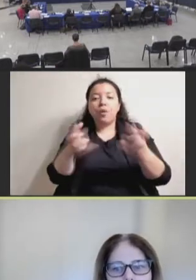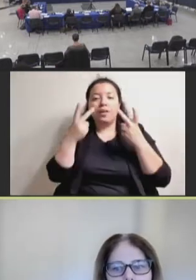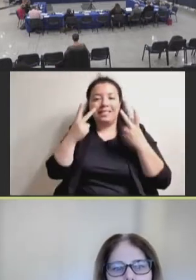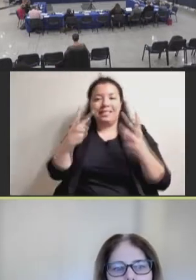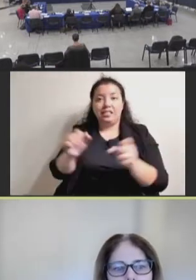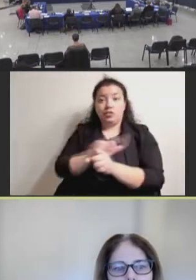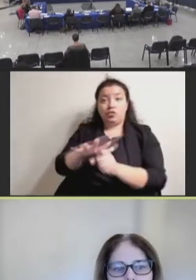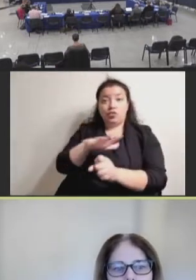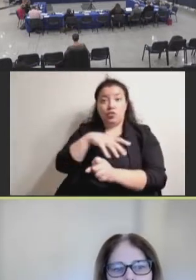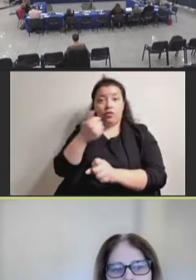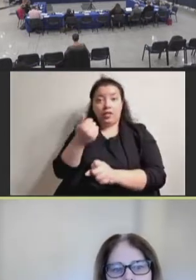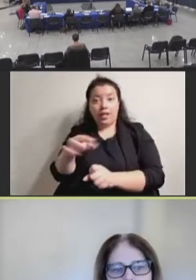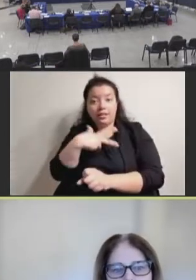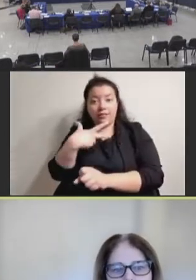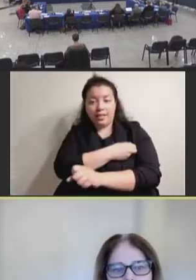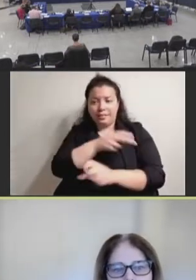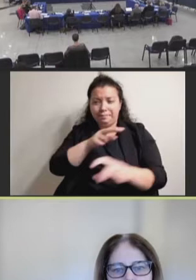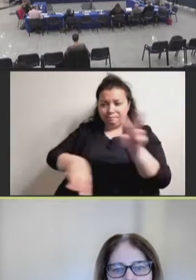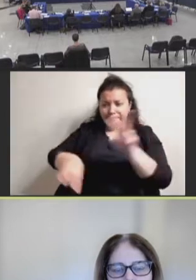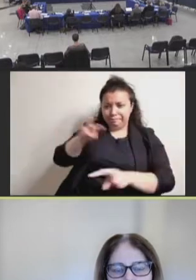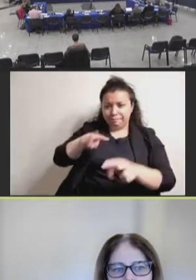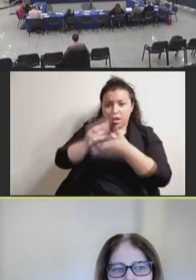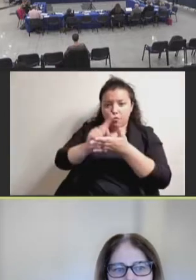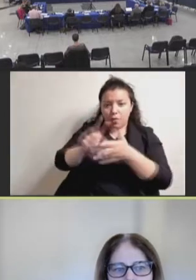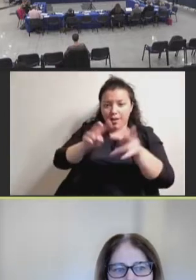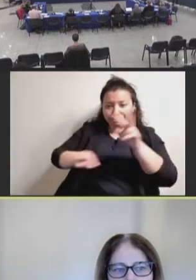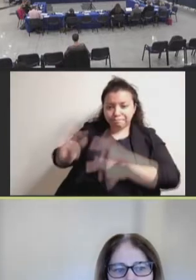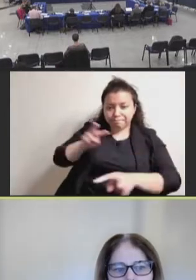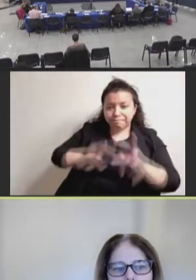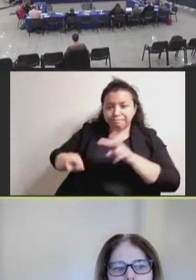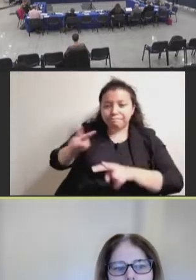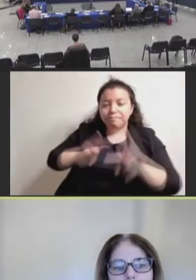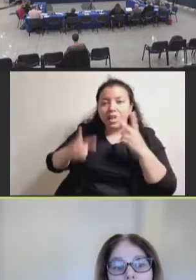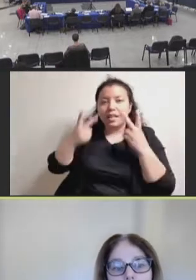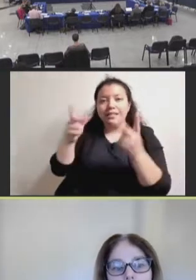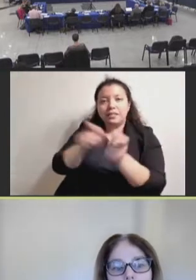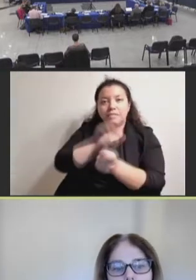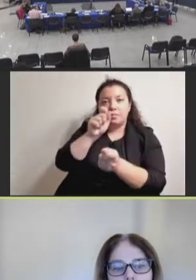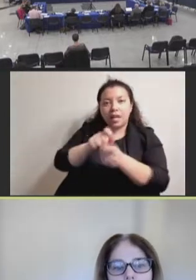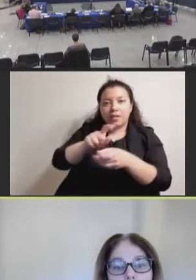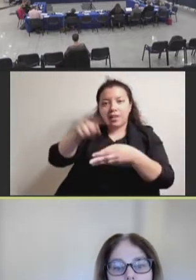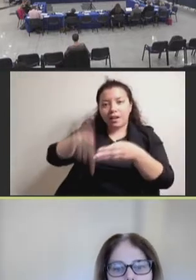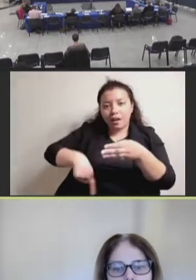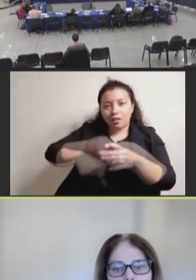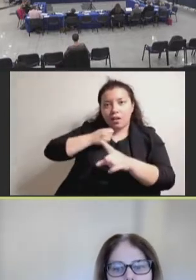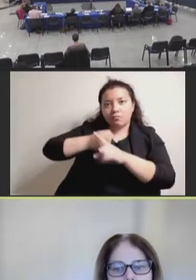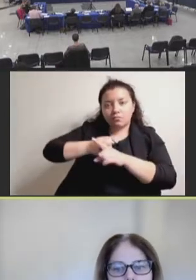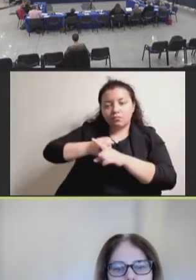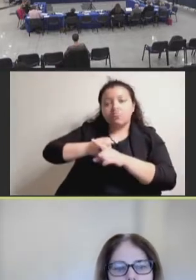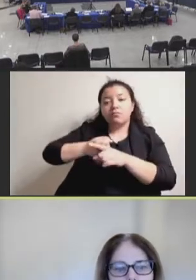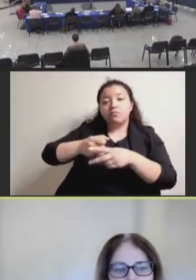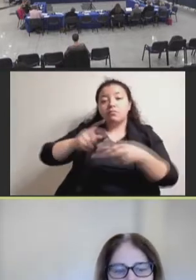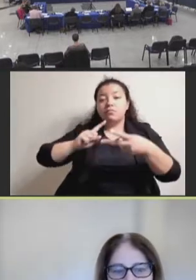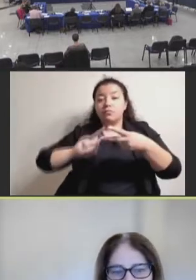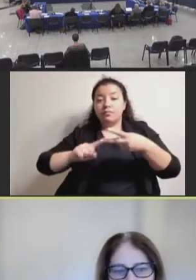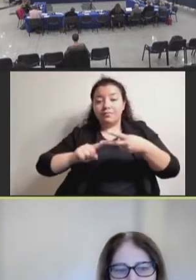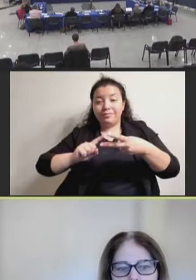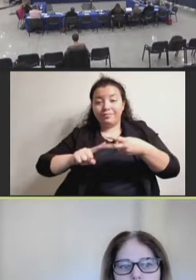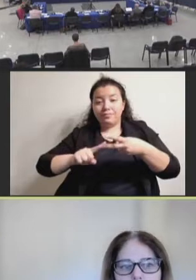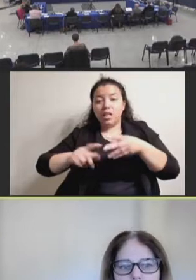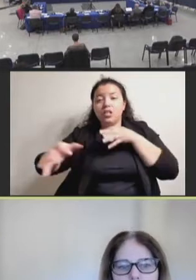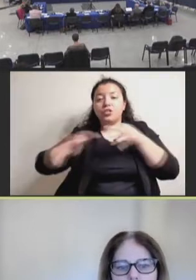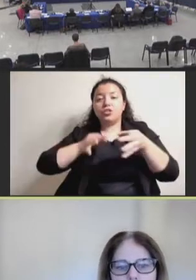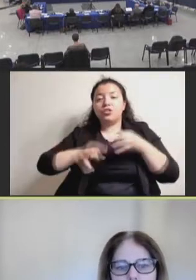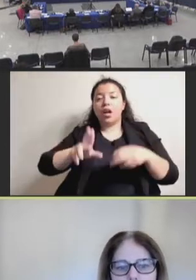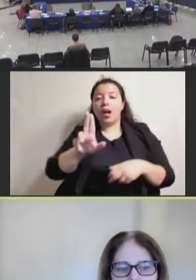vaccines weekly using pre-specified outcomes of interest among VSD members, and then to also describe the uptake of vaccines over time amongst